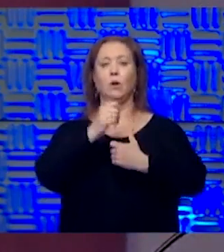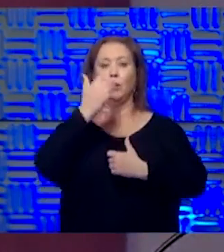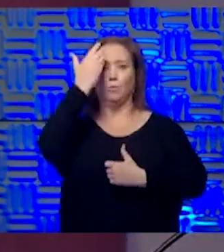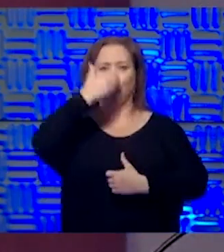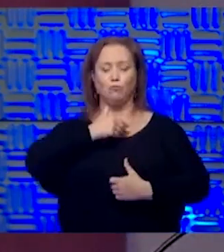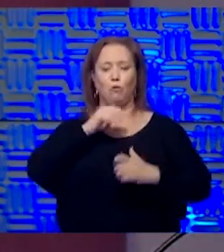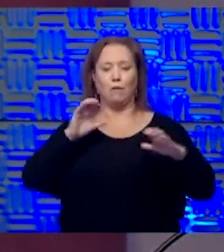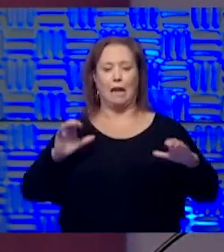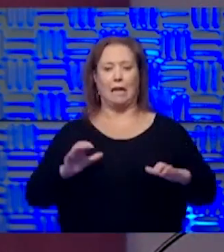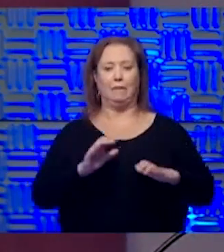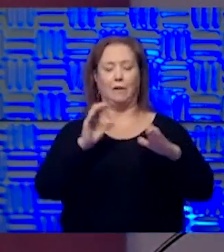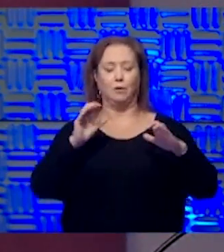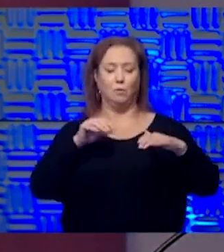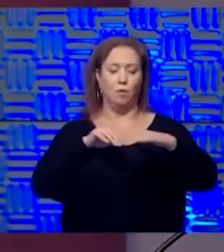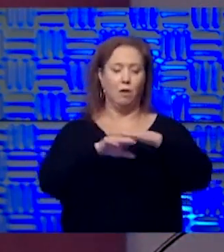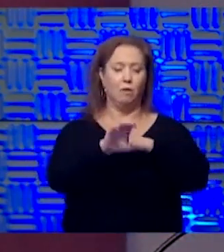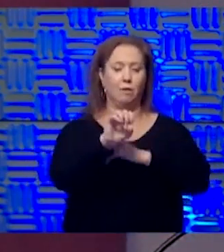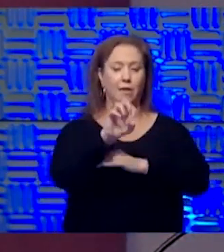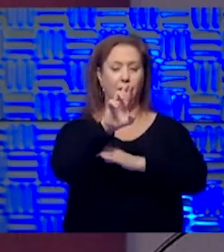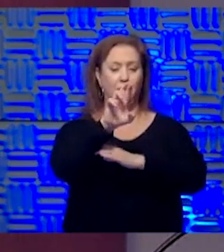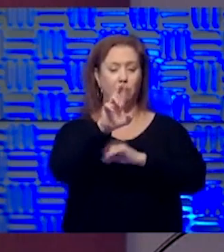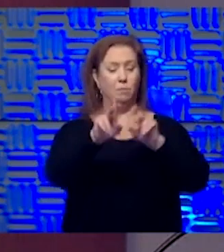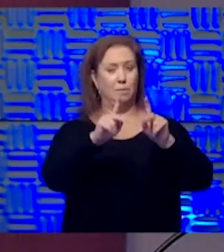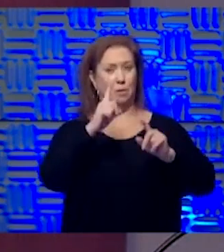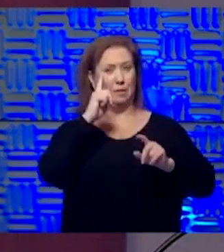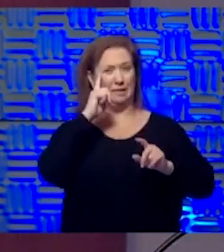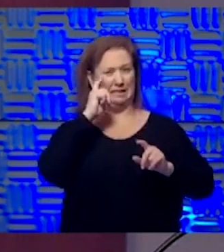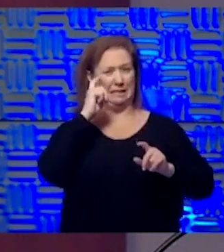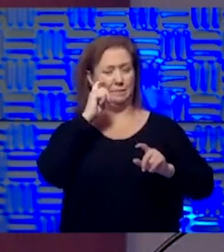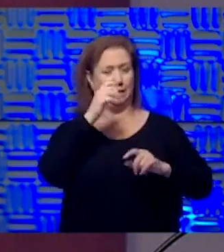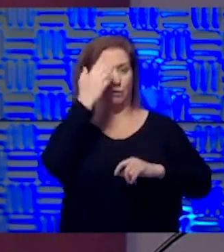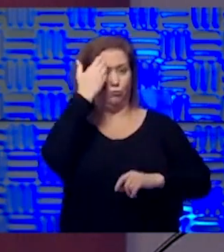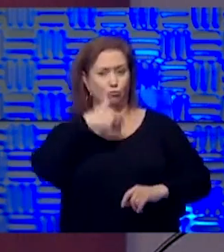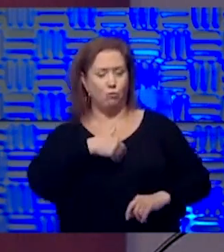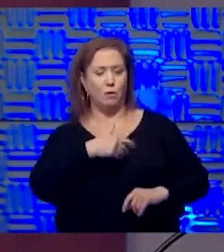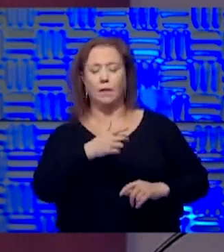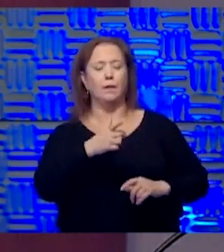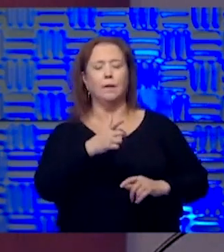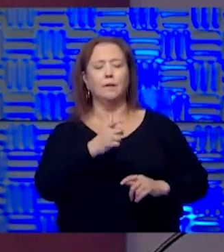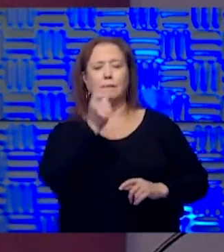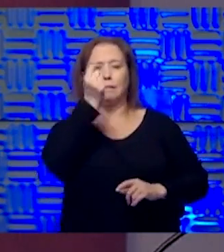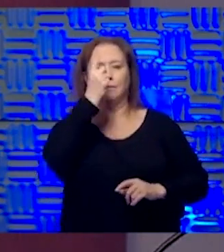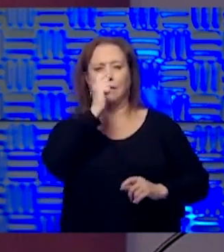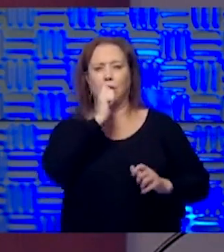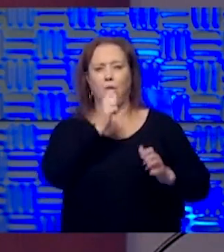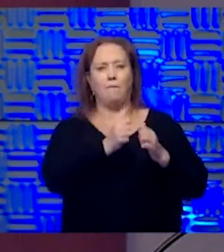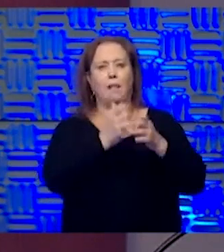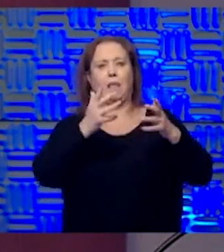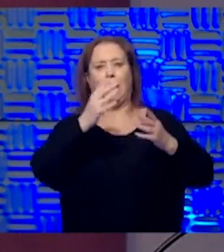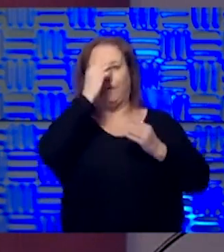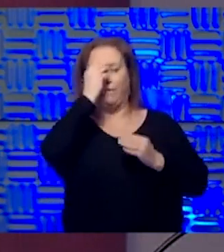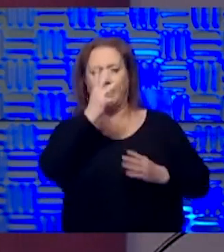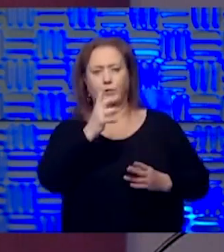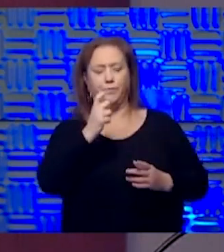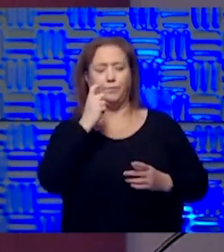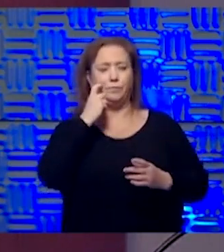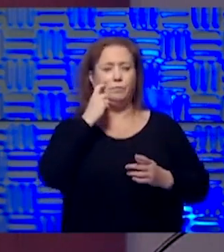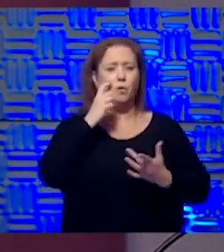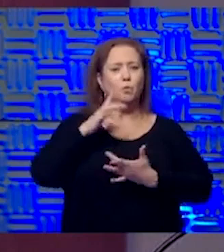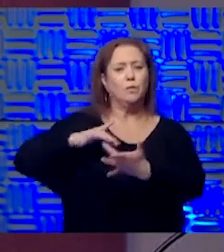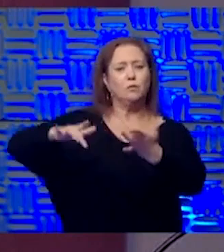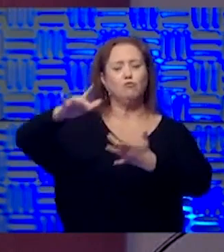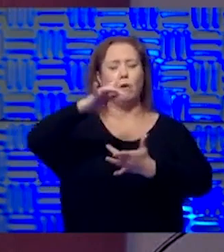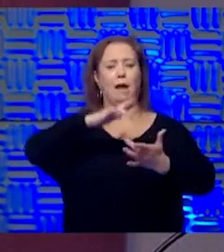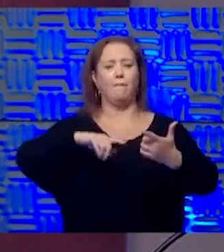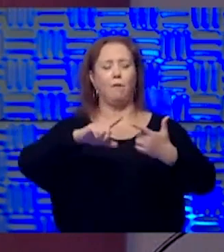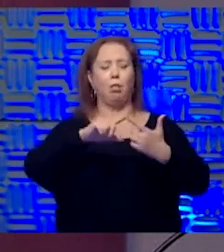emergency room to see people with suspected stroke. And you don't sometimes have a lot of information about if they've had recent travel or they had